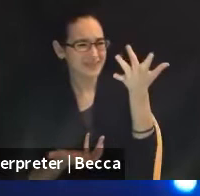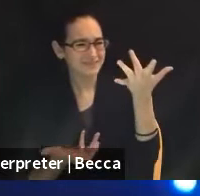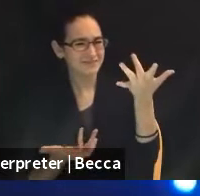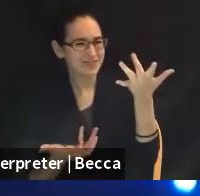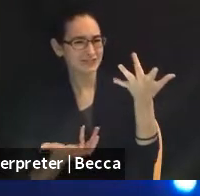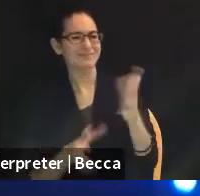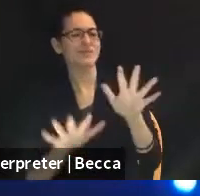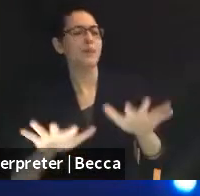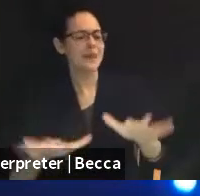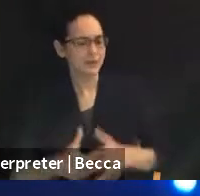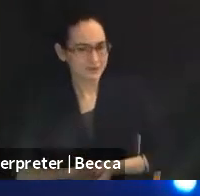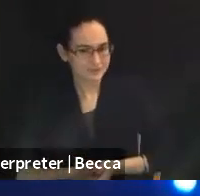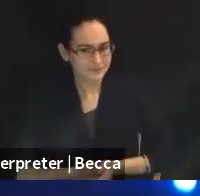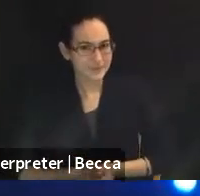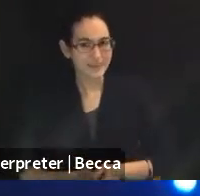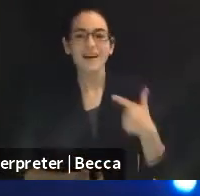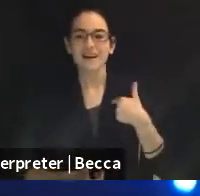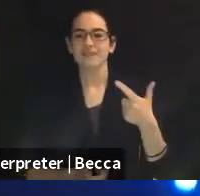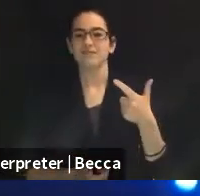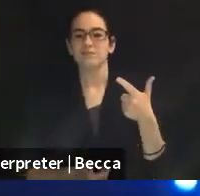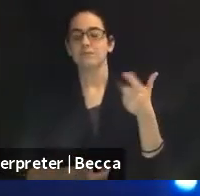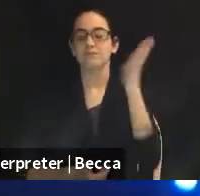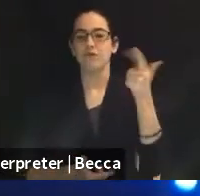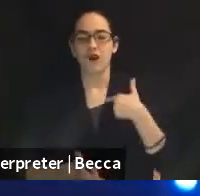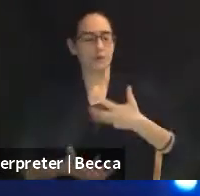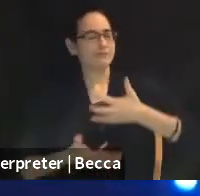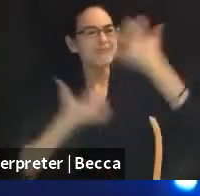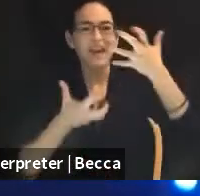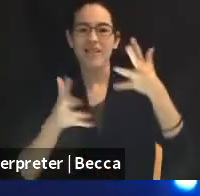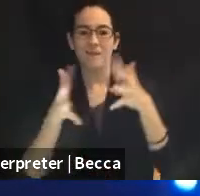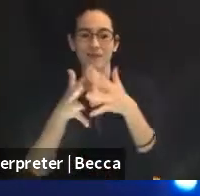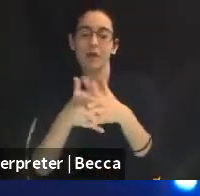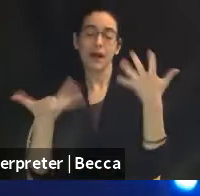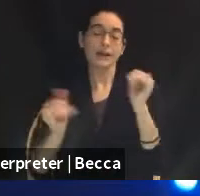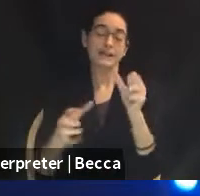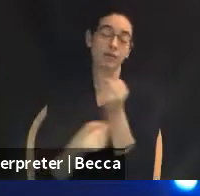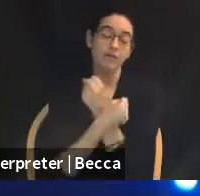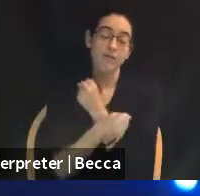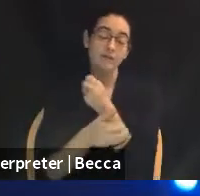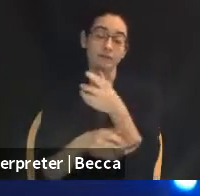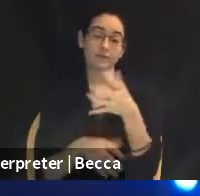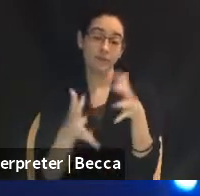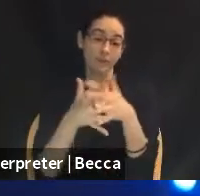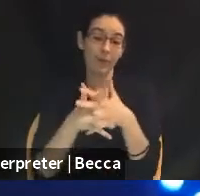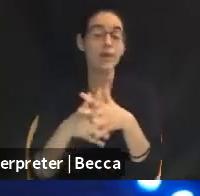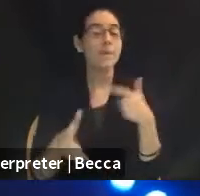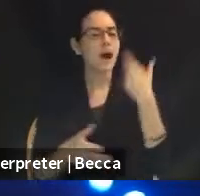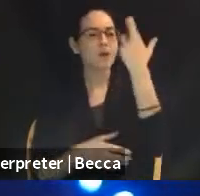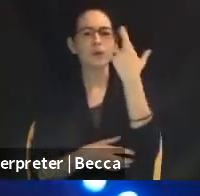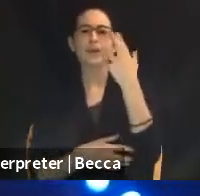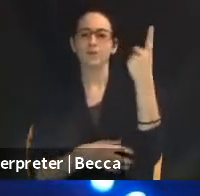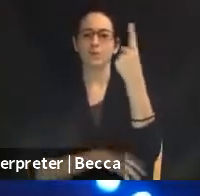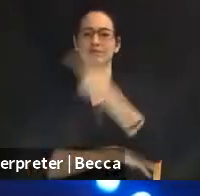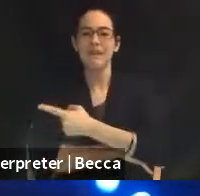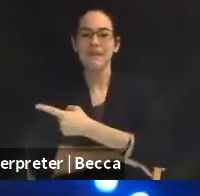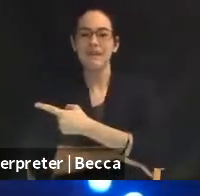I used to get worked up about football. I mean, I still love football, don't get me wrong. And then I realized one day, I am losing